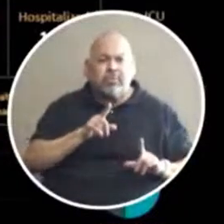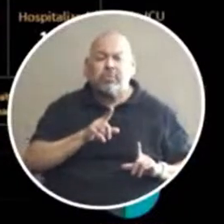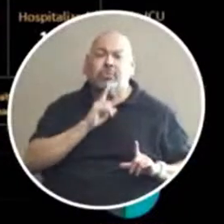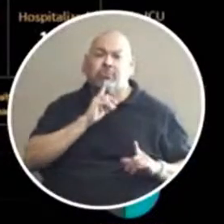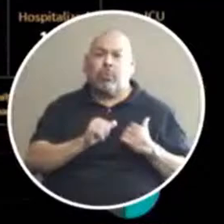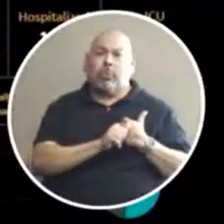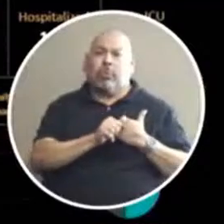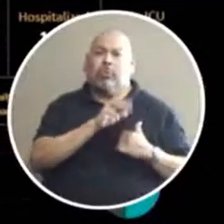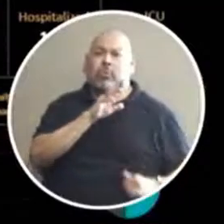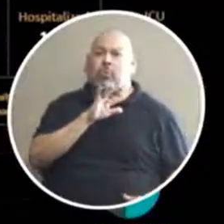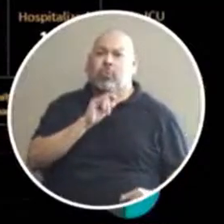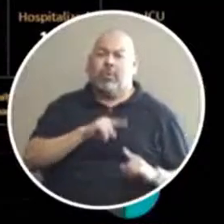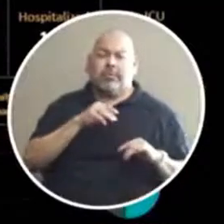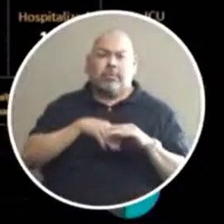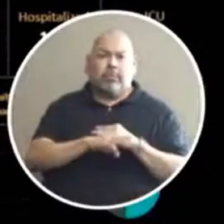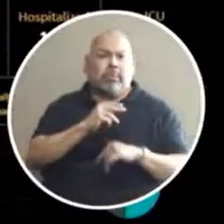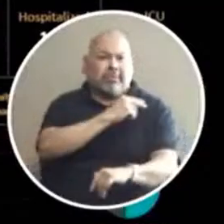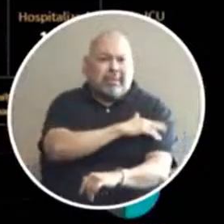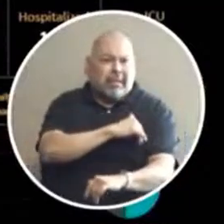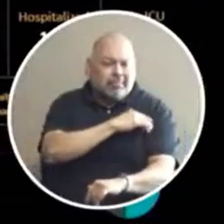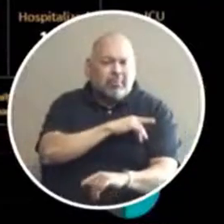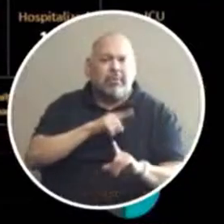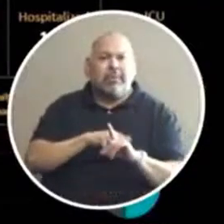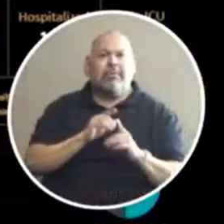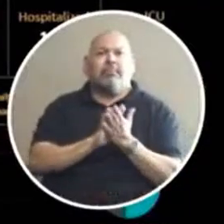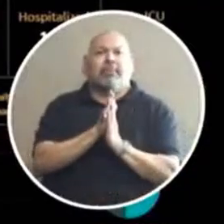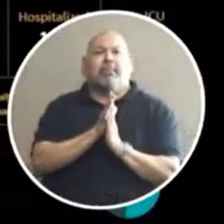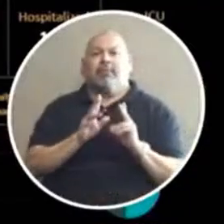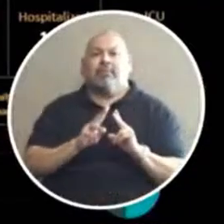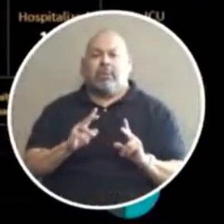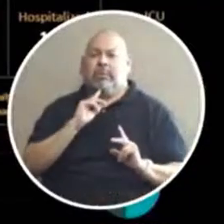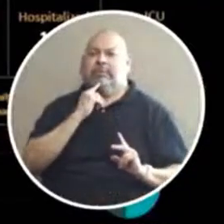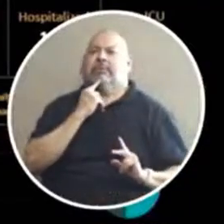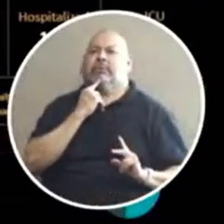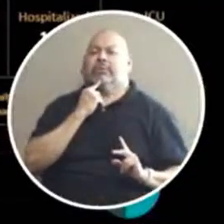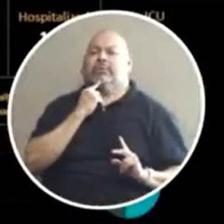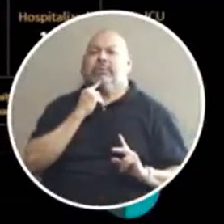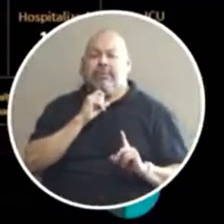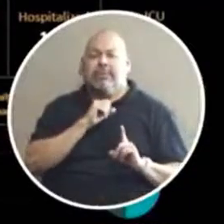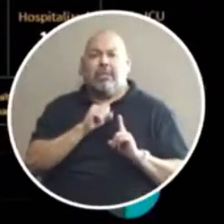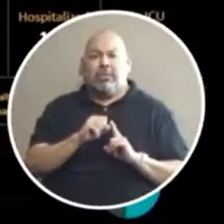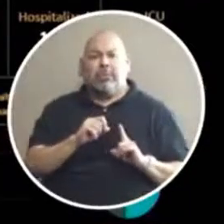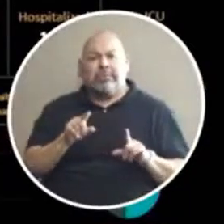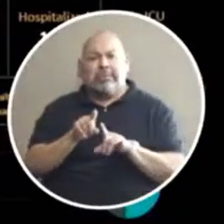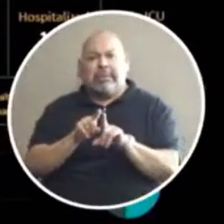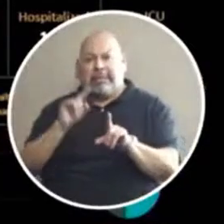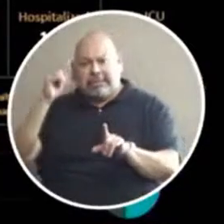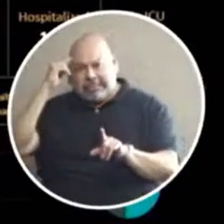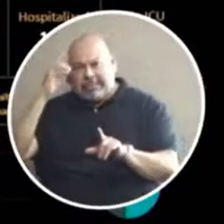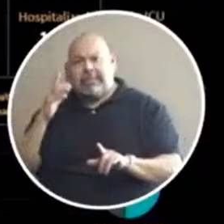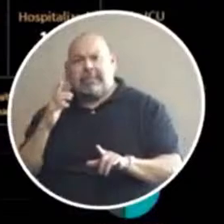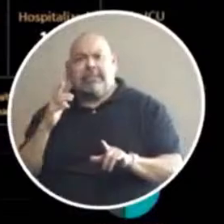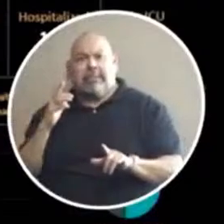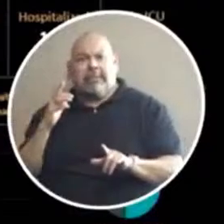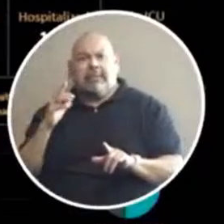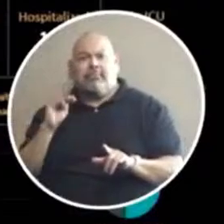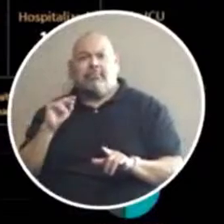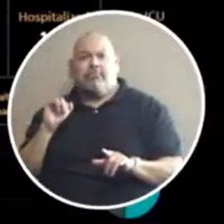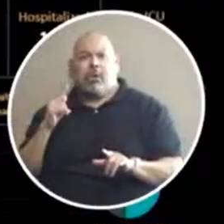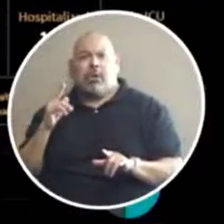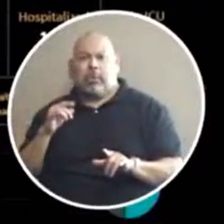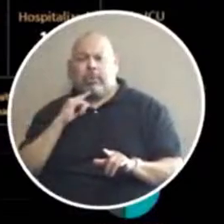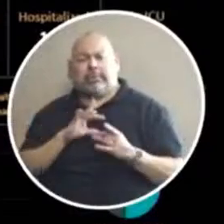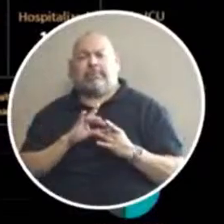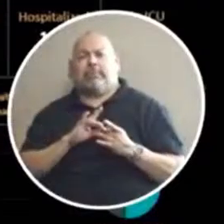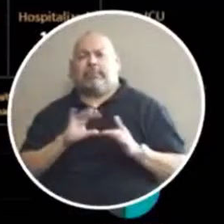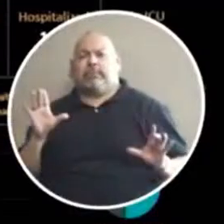are the ones that are coming into the hospital, and it's becoming a very serious situation, as Mayor Margos has mentioned before. We can